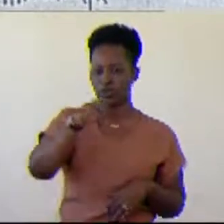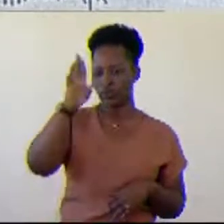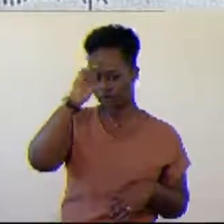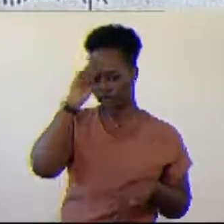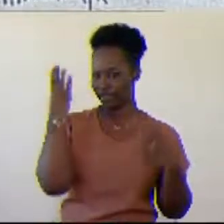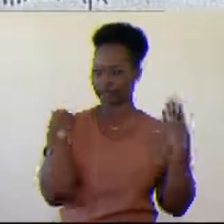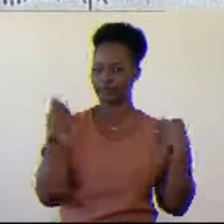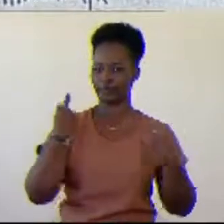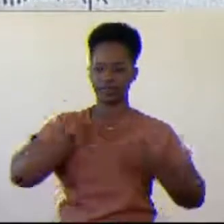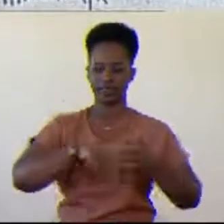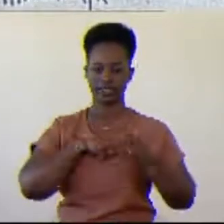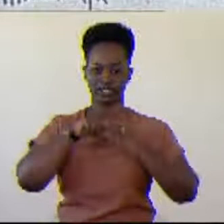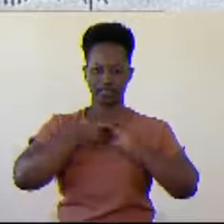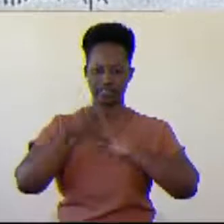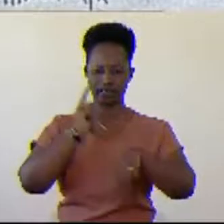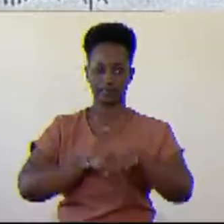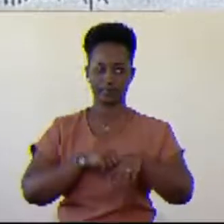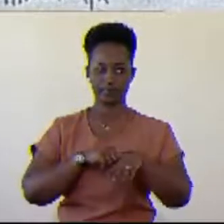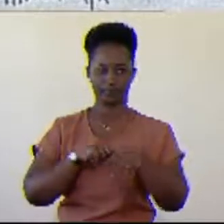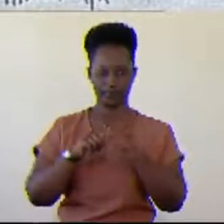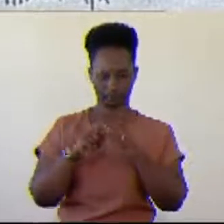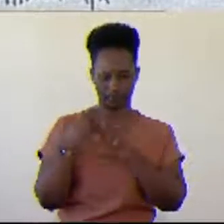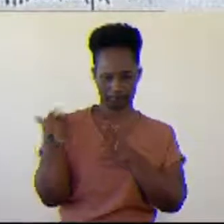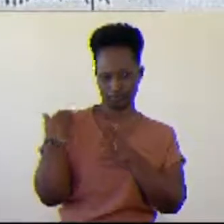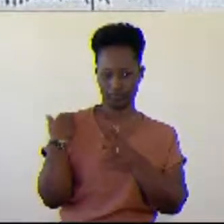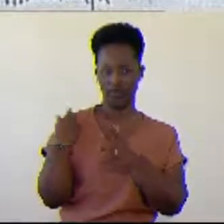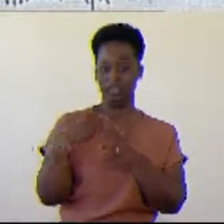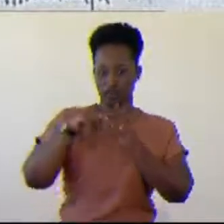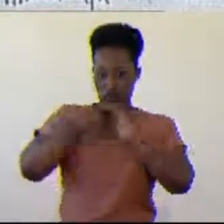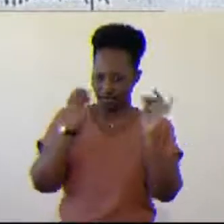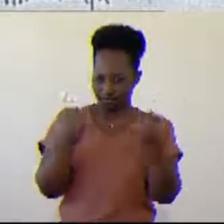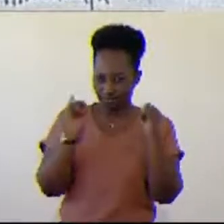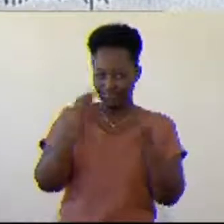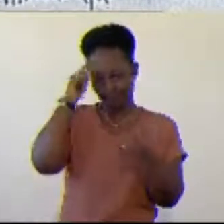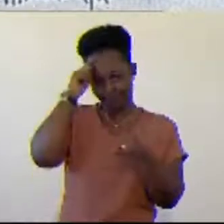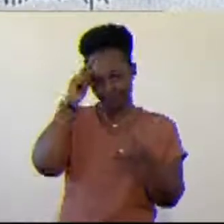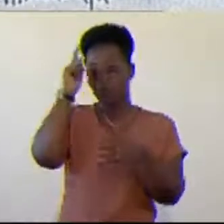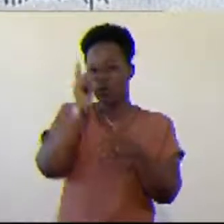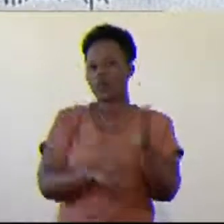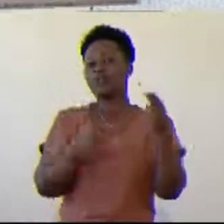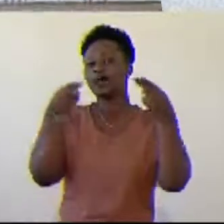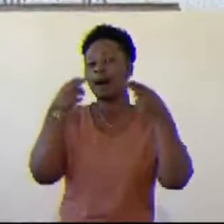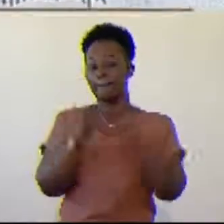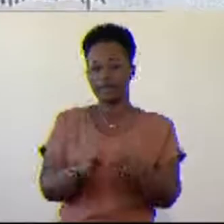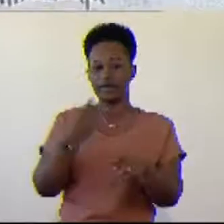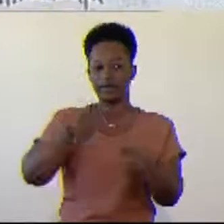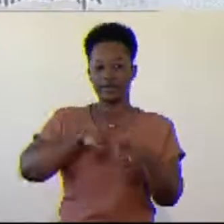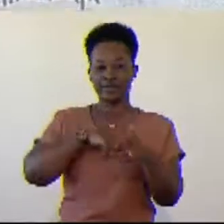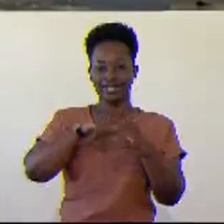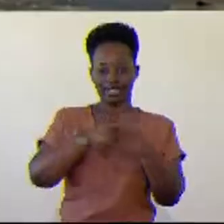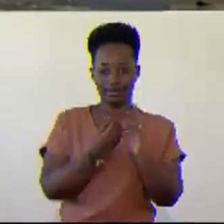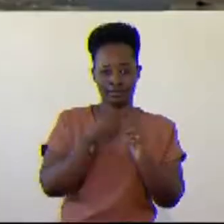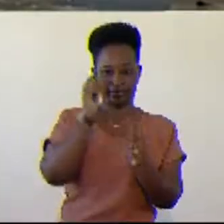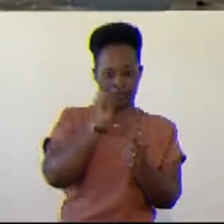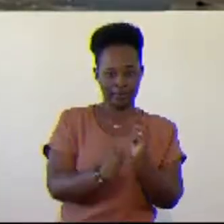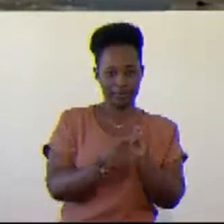in the beginning? Try to think about it. What happened? We started when the candle